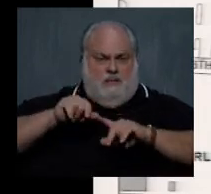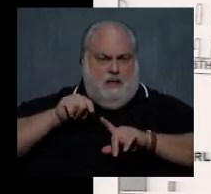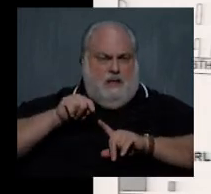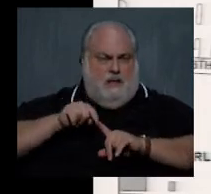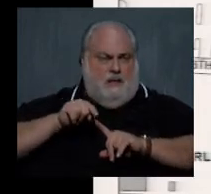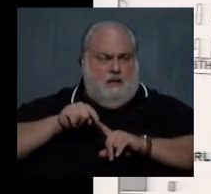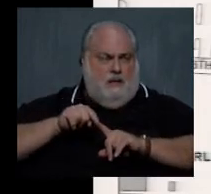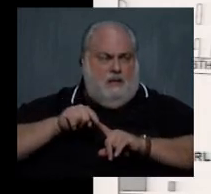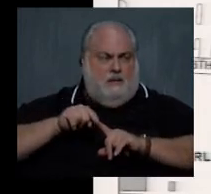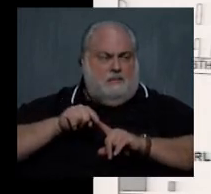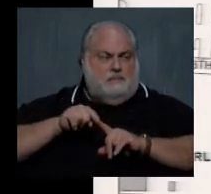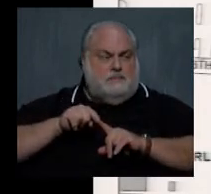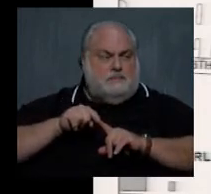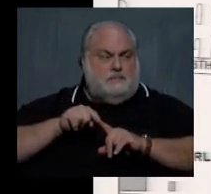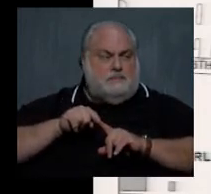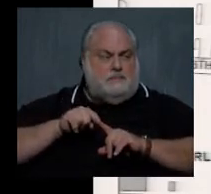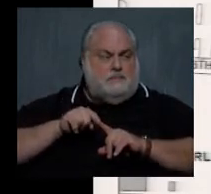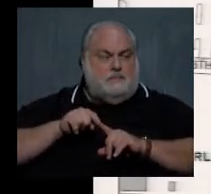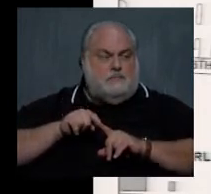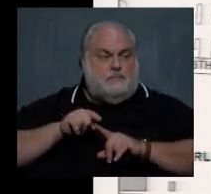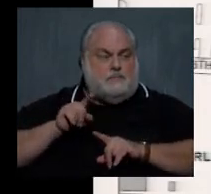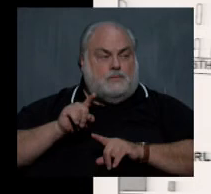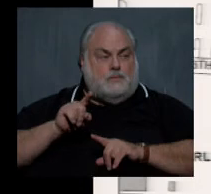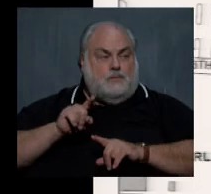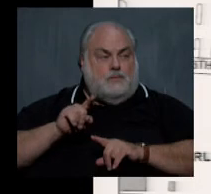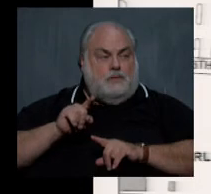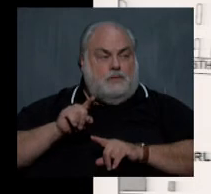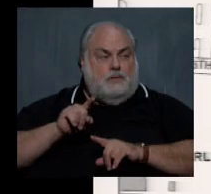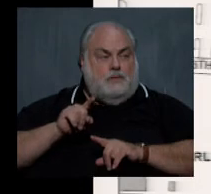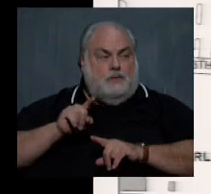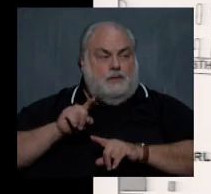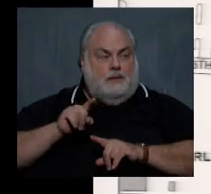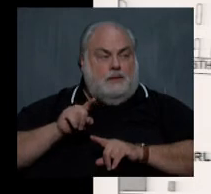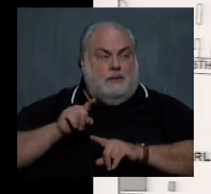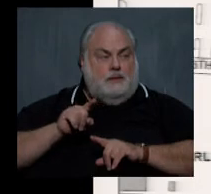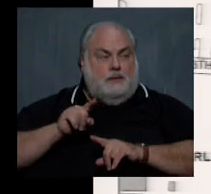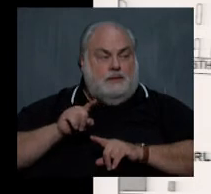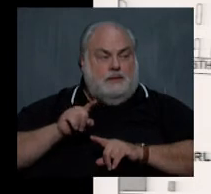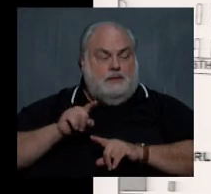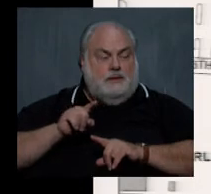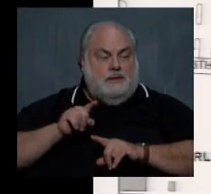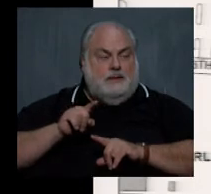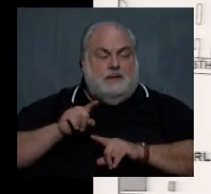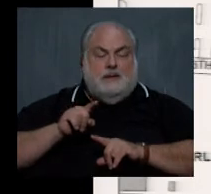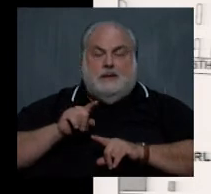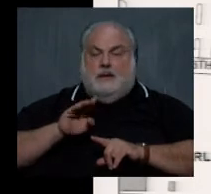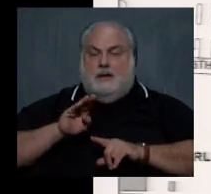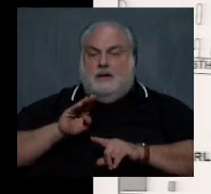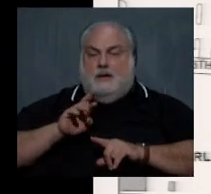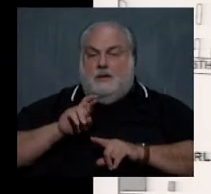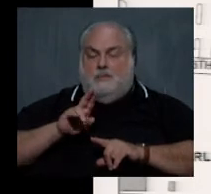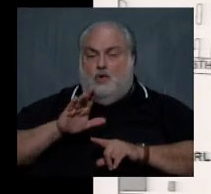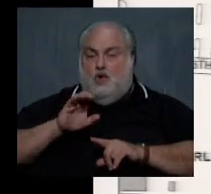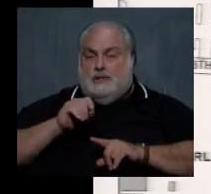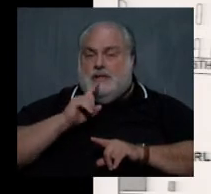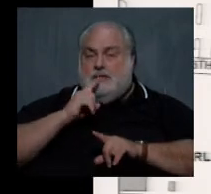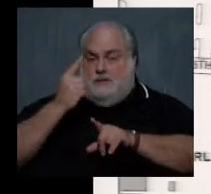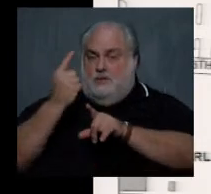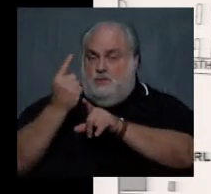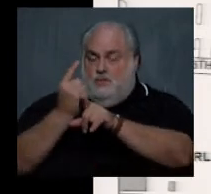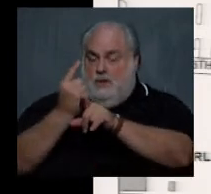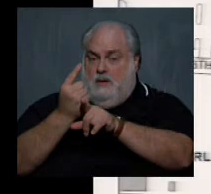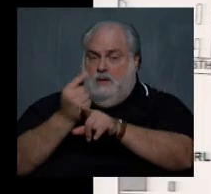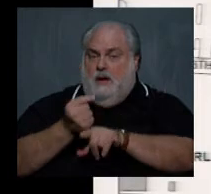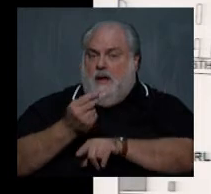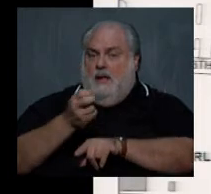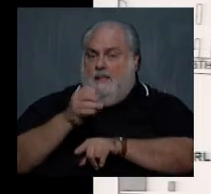right there. Not where the leader goes to, but it's the building just south of it, and Bruce is correct in saying it is,